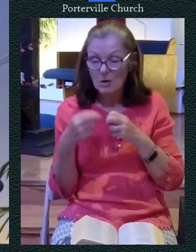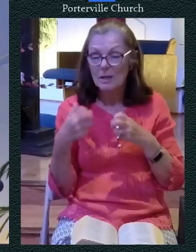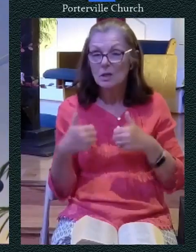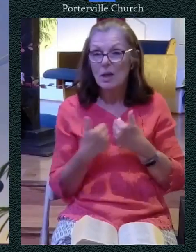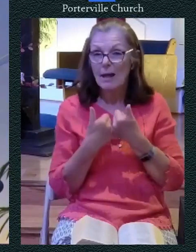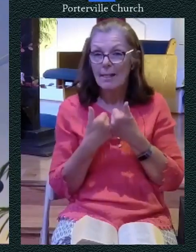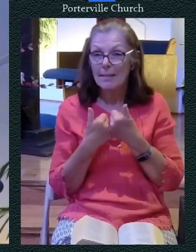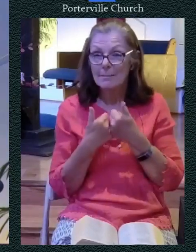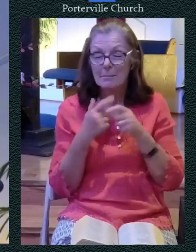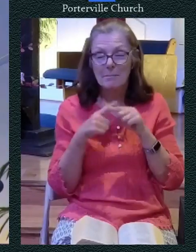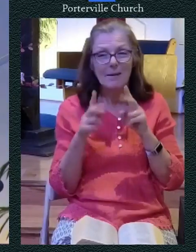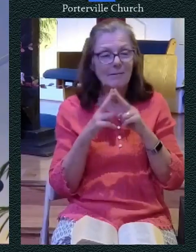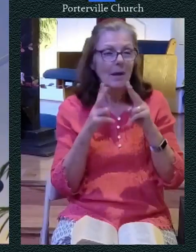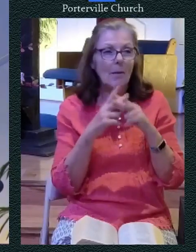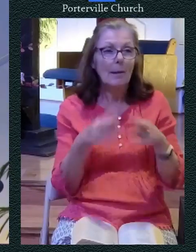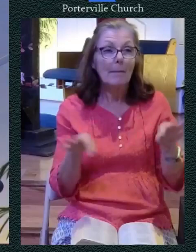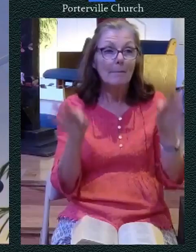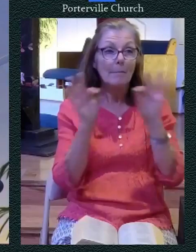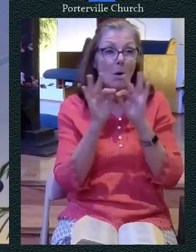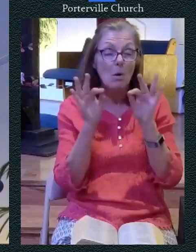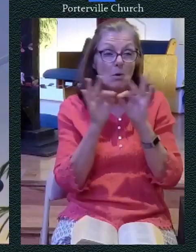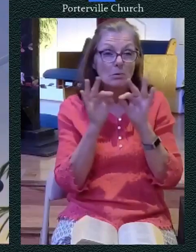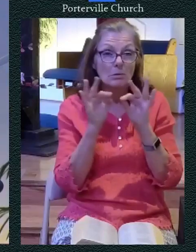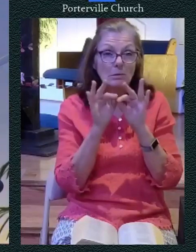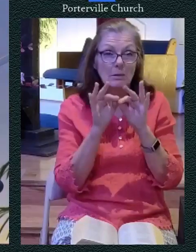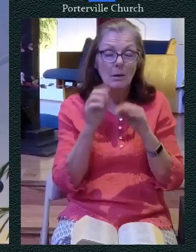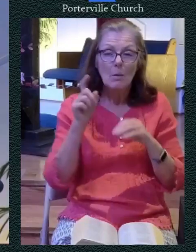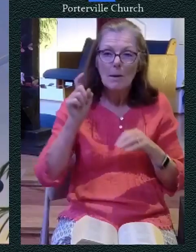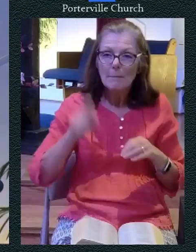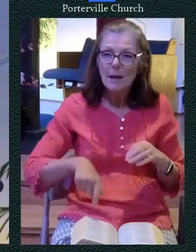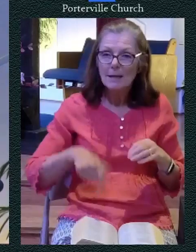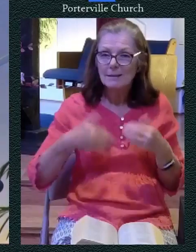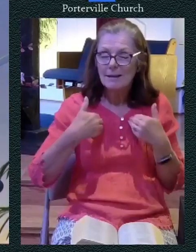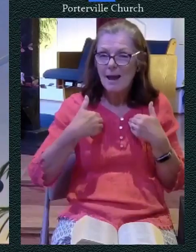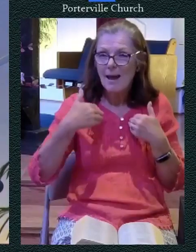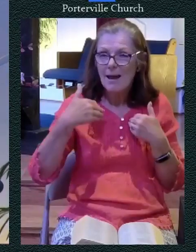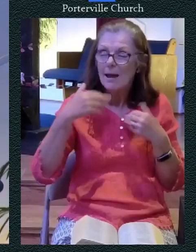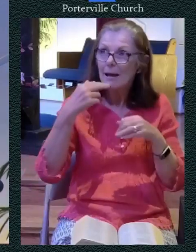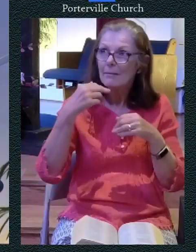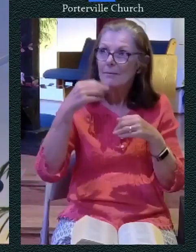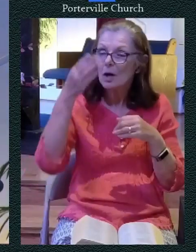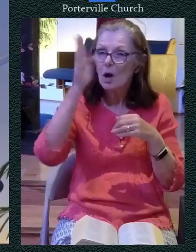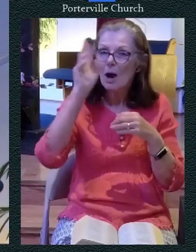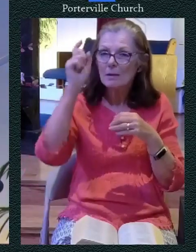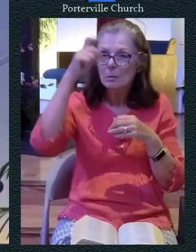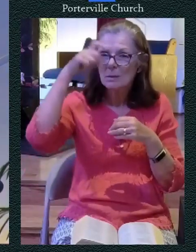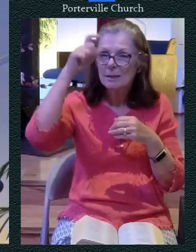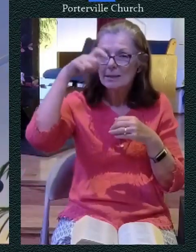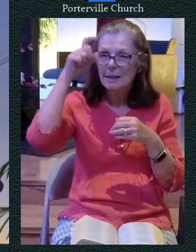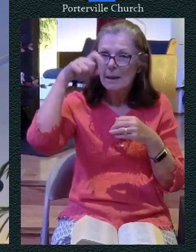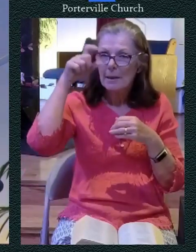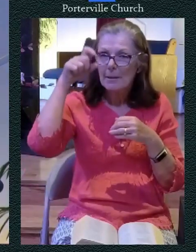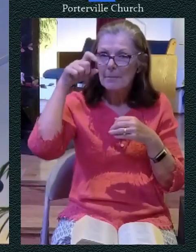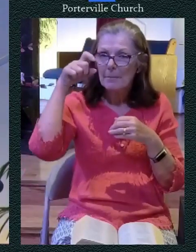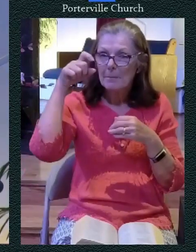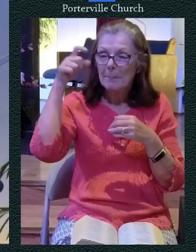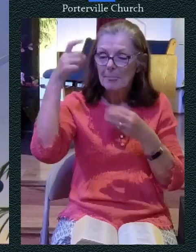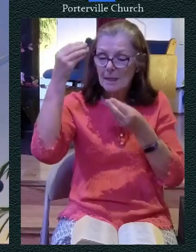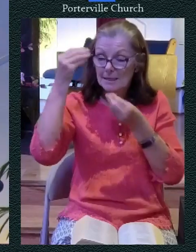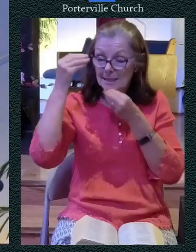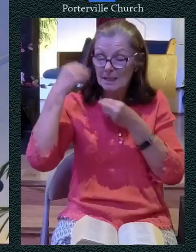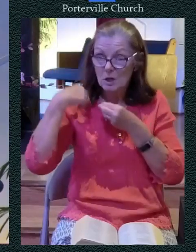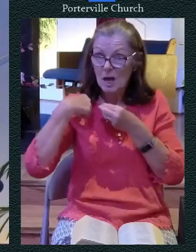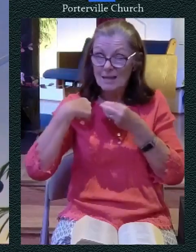very important that we have the wisdom of God to discern the ways in which Satan might try to take a hold of our